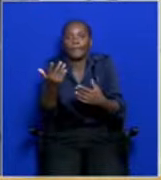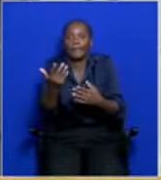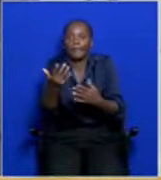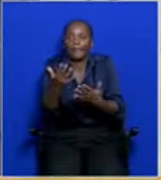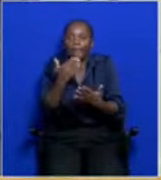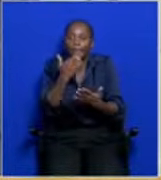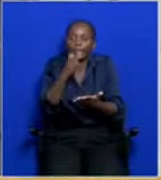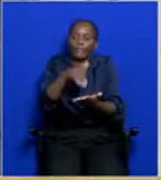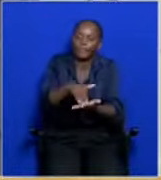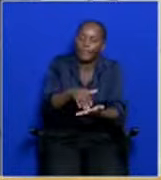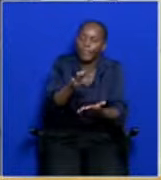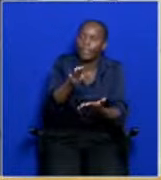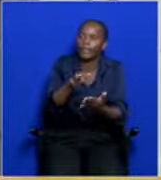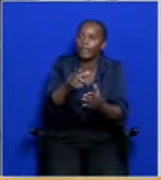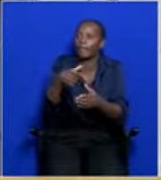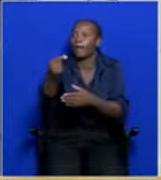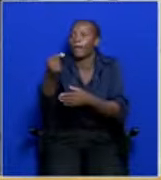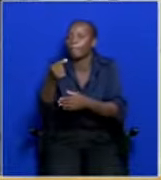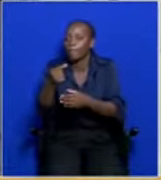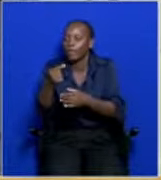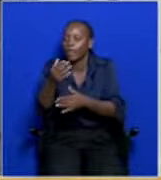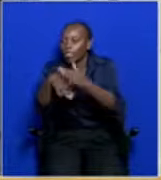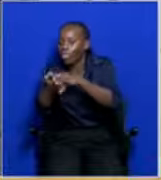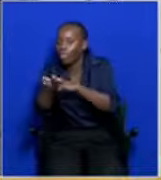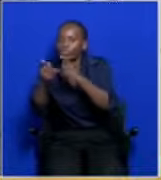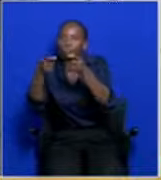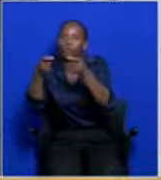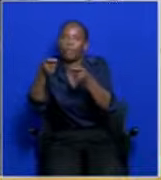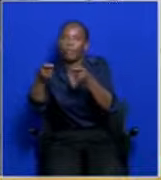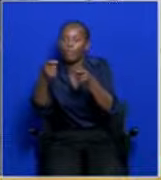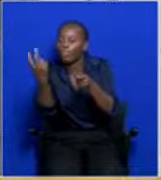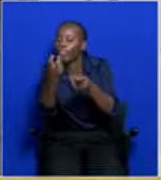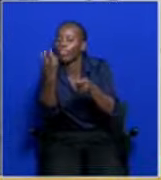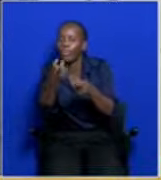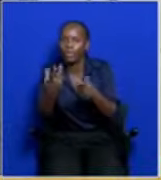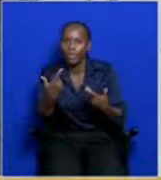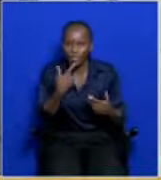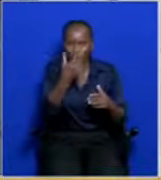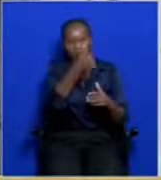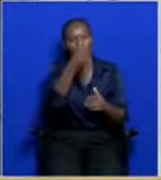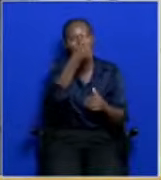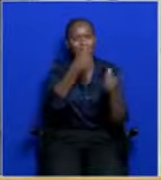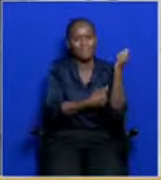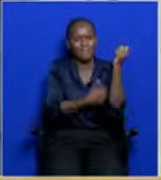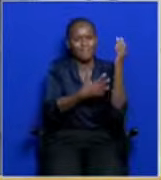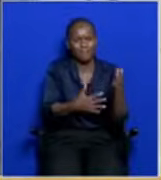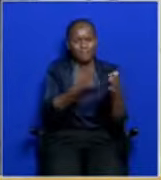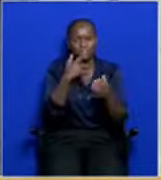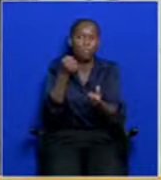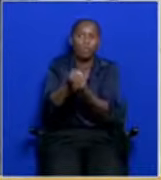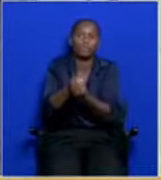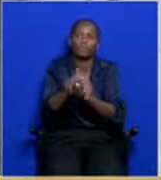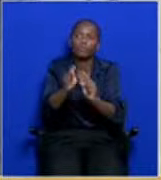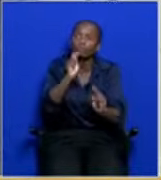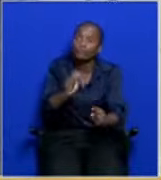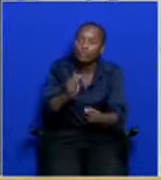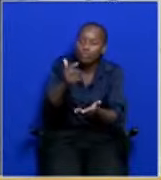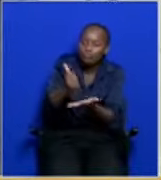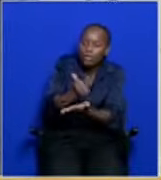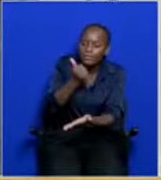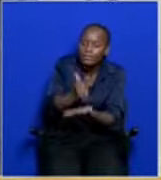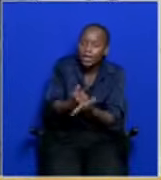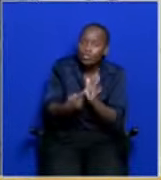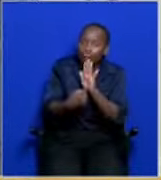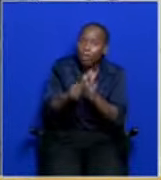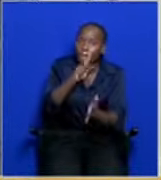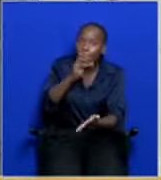and then the commander will always support that. I'm aware of that member. So it is what